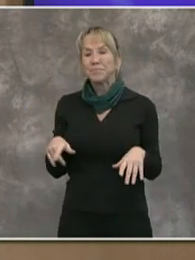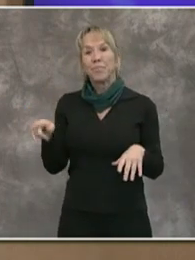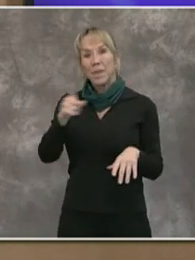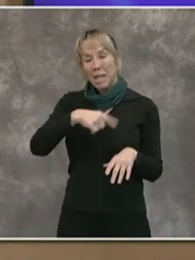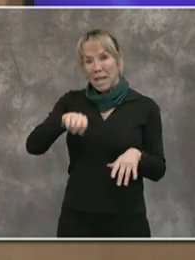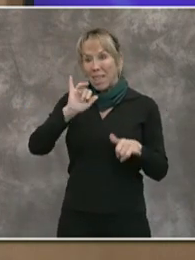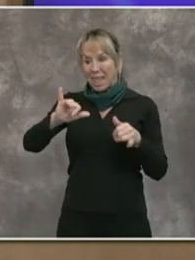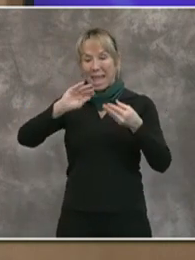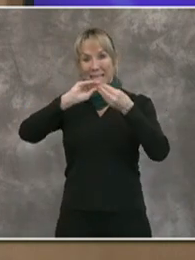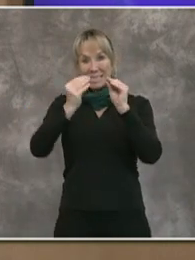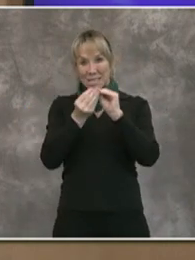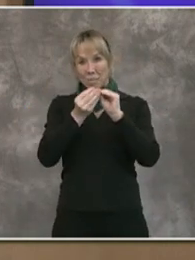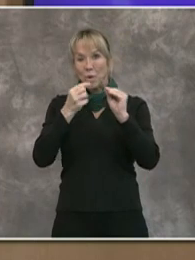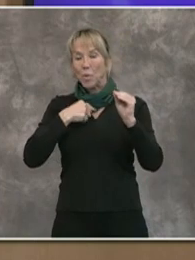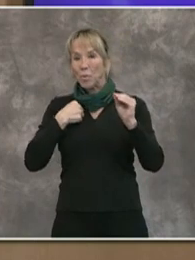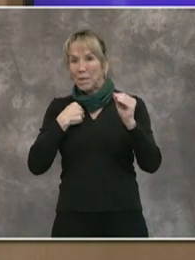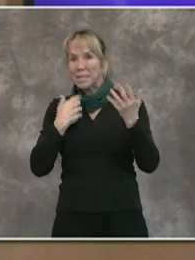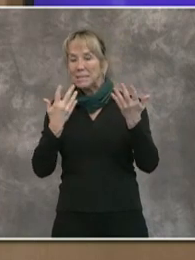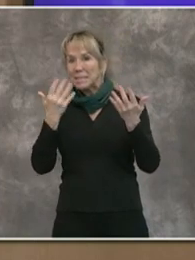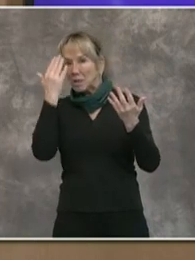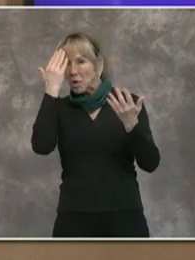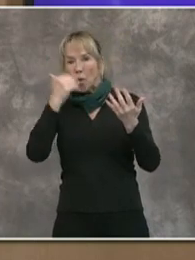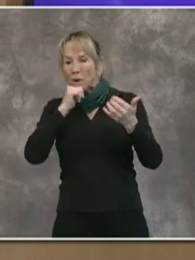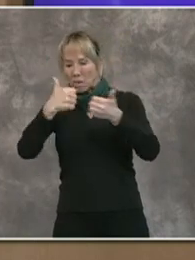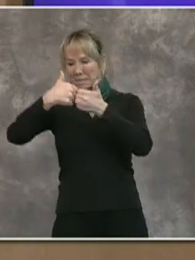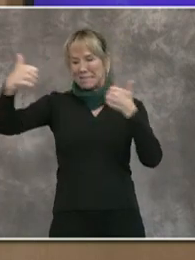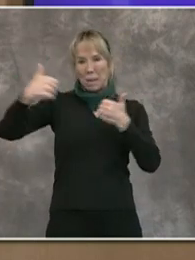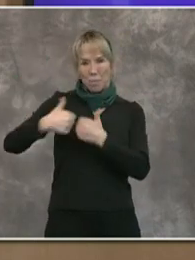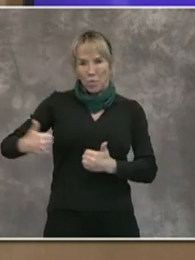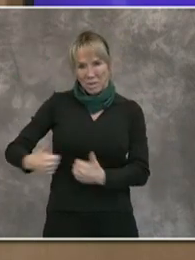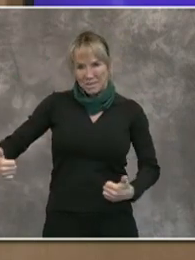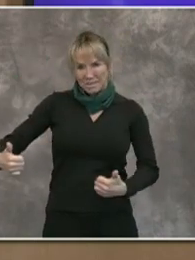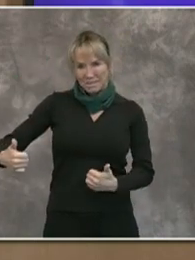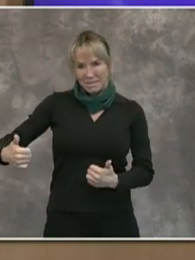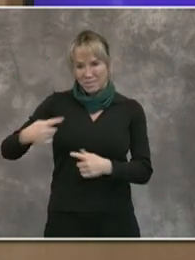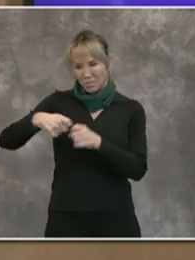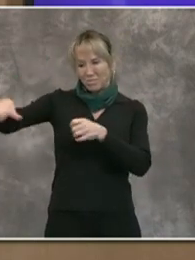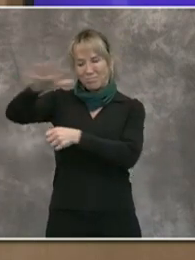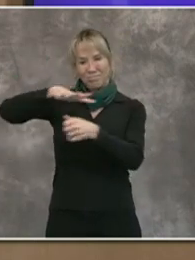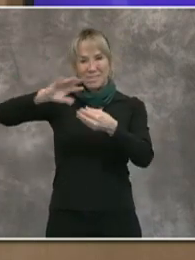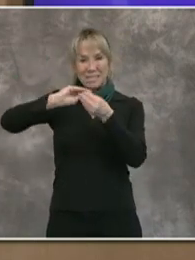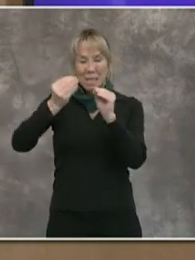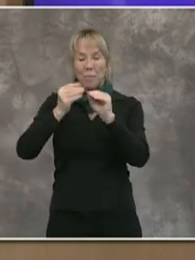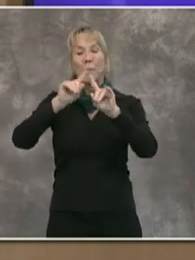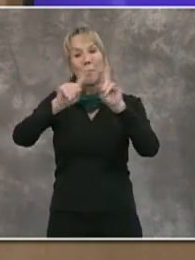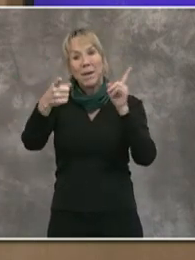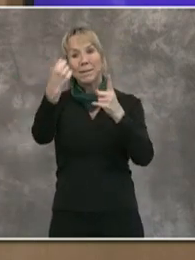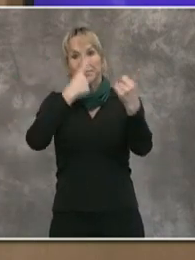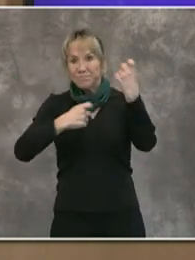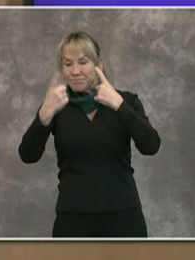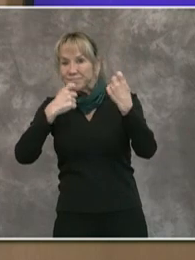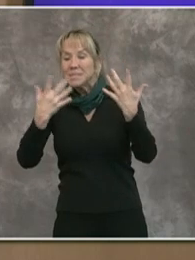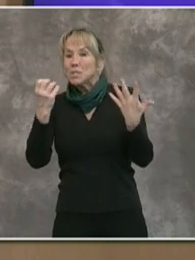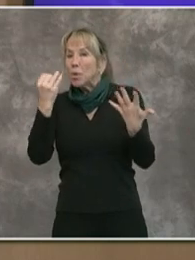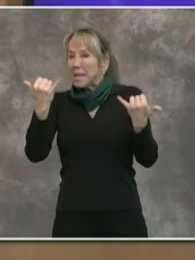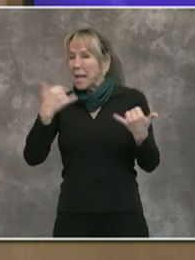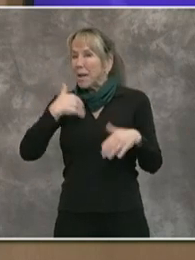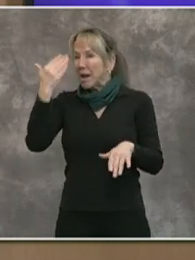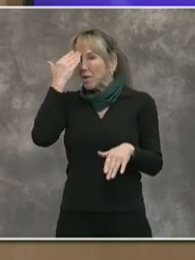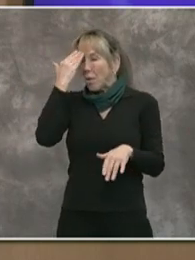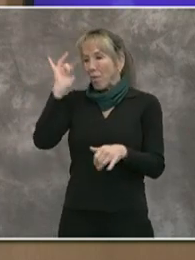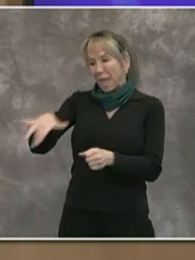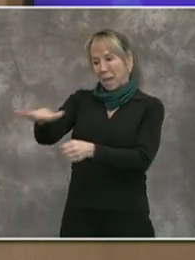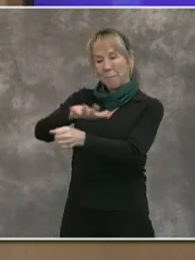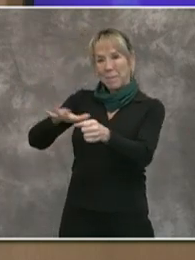the overall numbers, we do believe it is appropriate to share them on an ongoing basis, given the challenges coronavirus presents